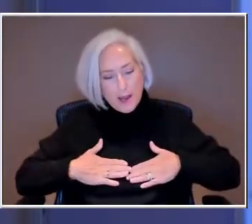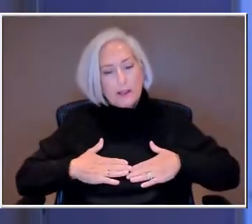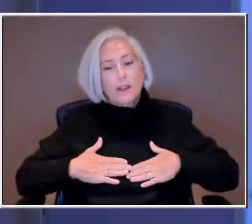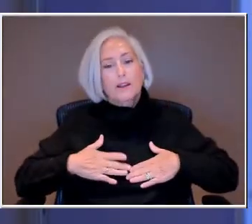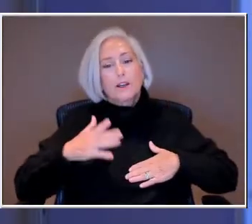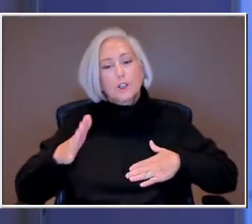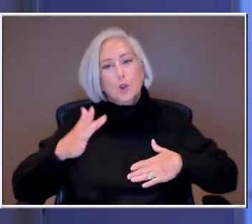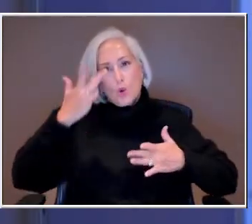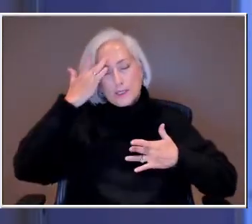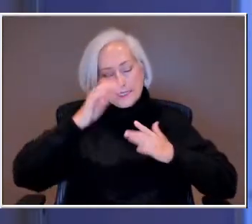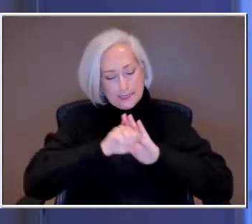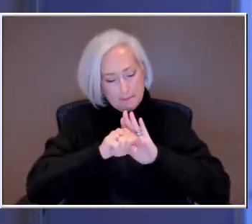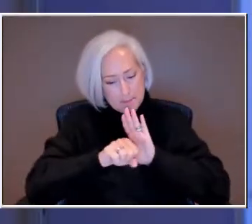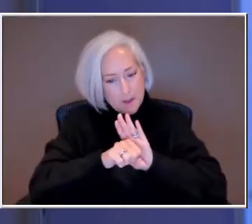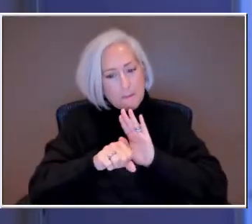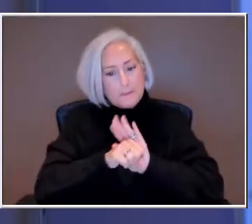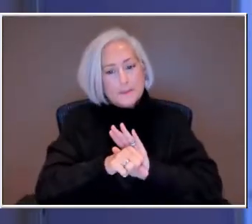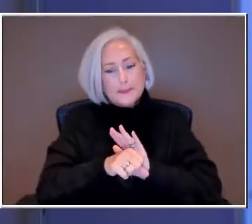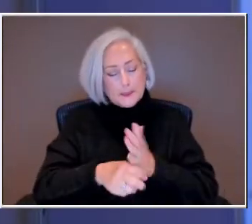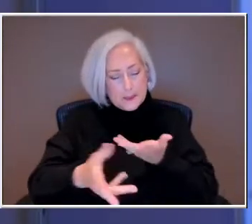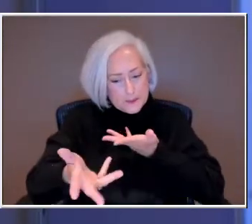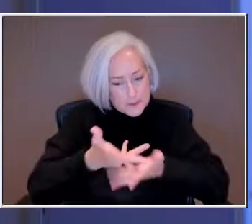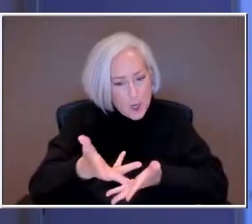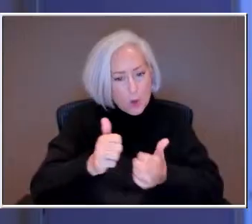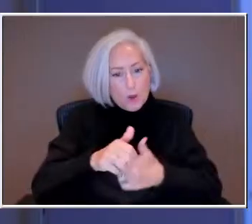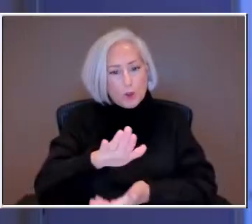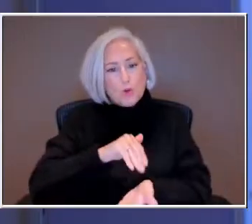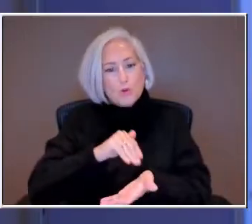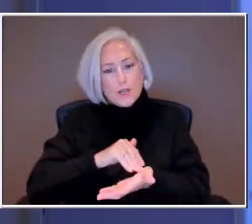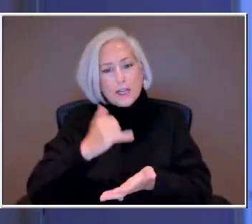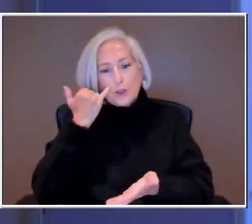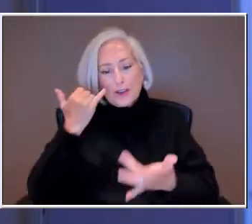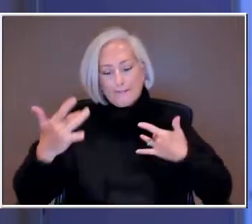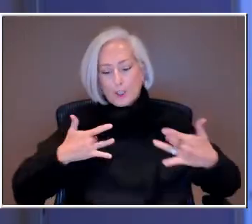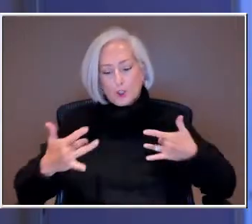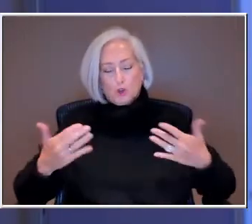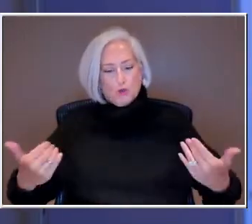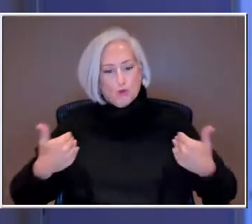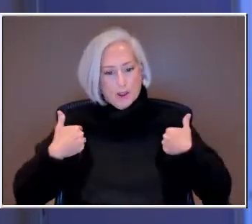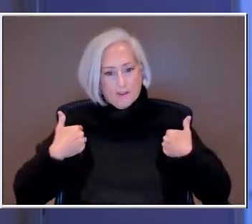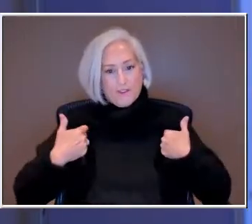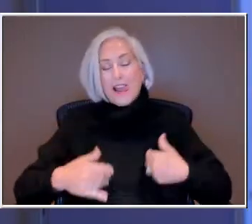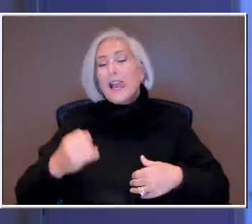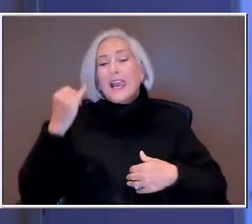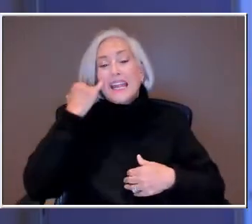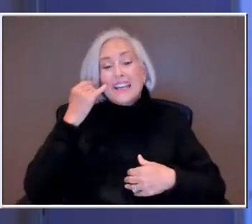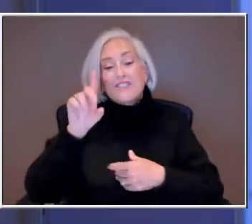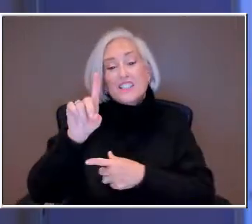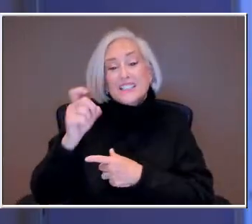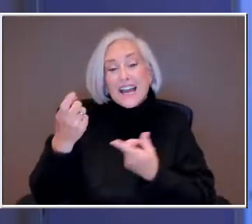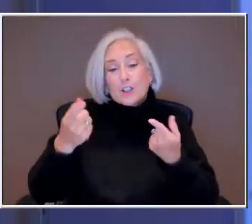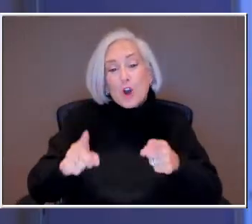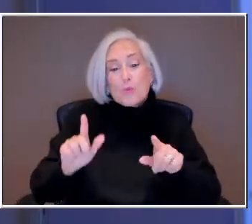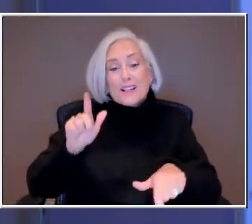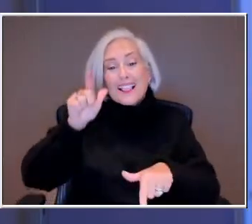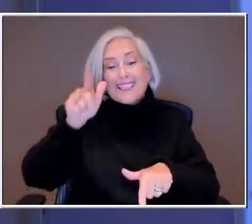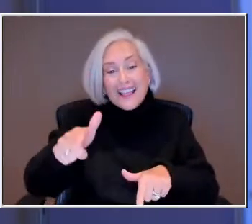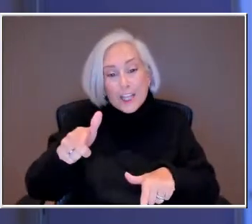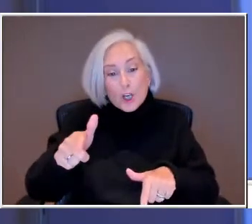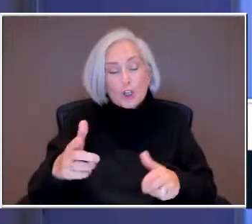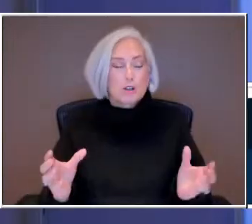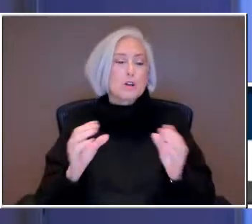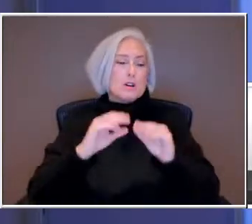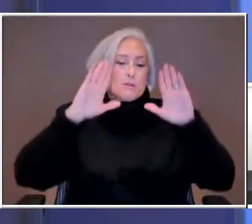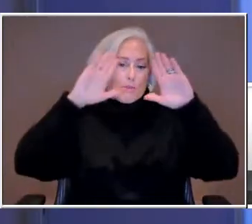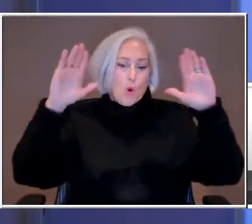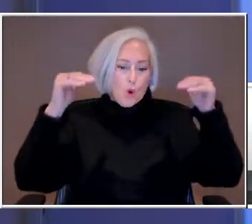symptoms, talking to your doctor if there's something you're concerned about. For those who are diagnosed at later stages, I would say there's a lot more hope now to